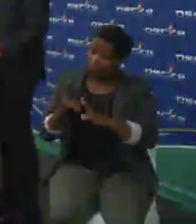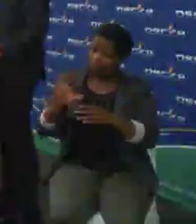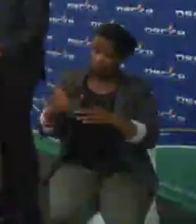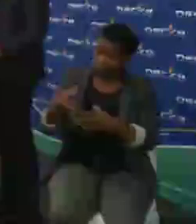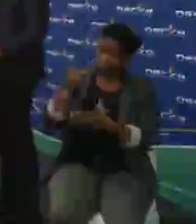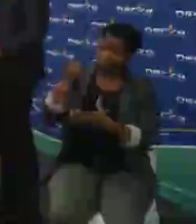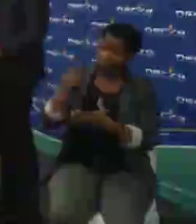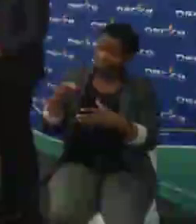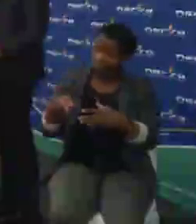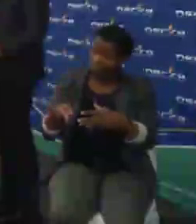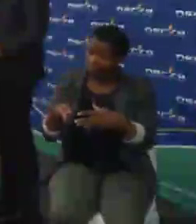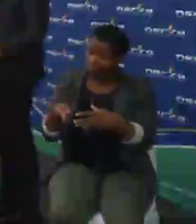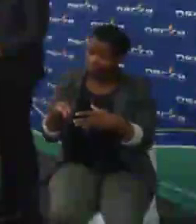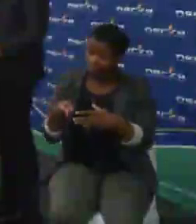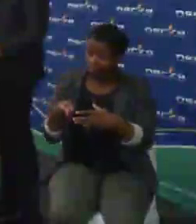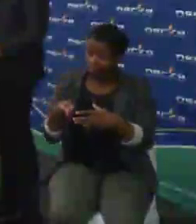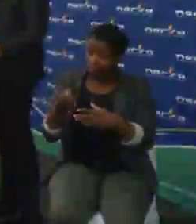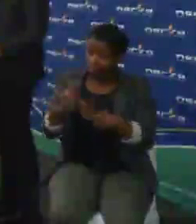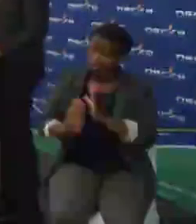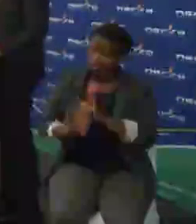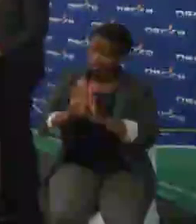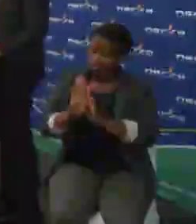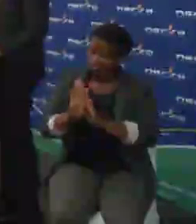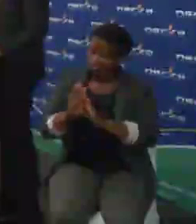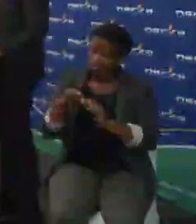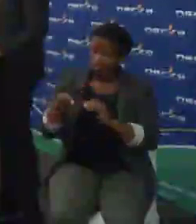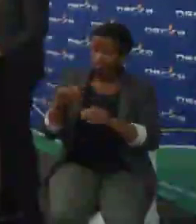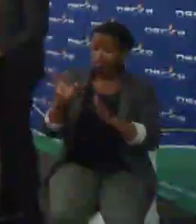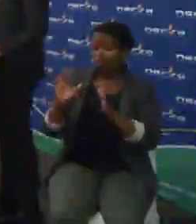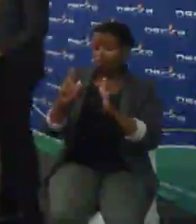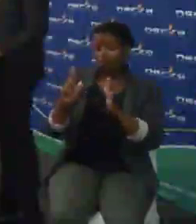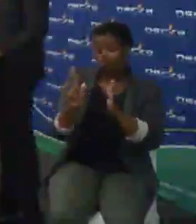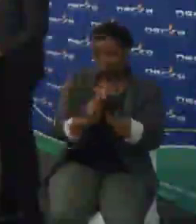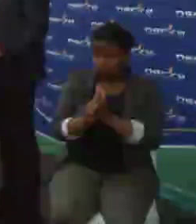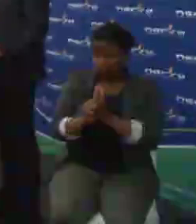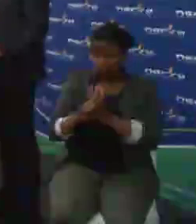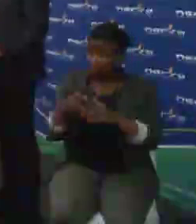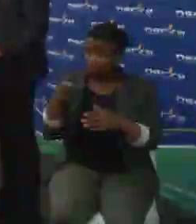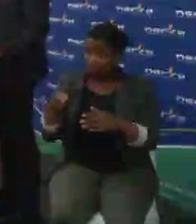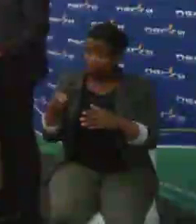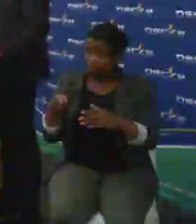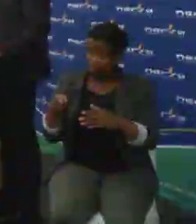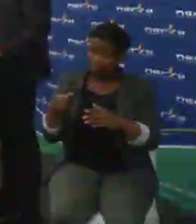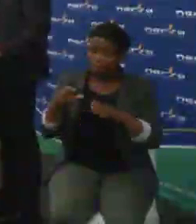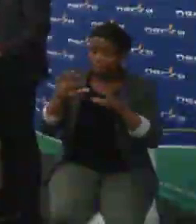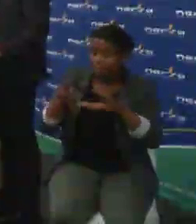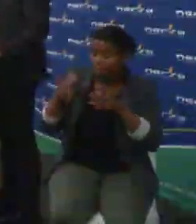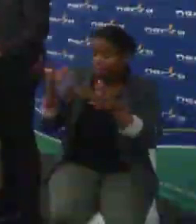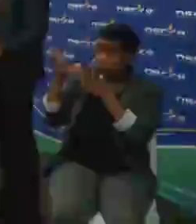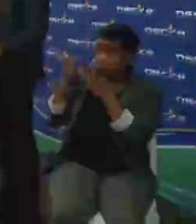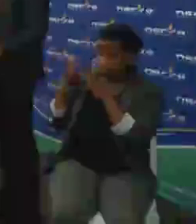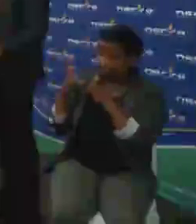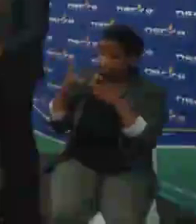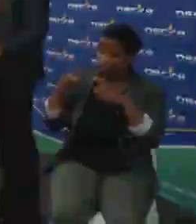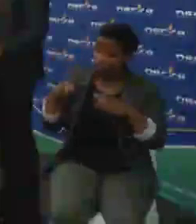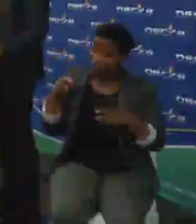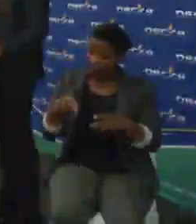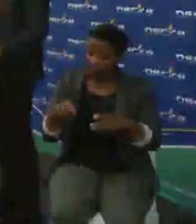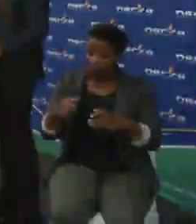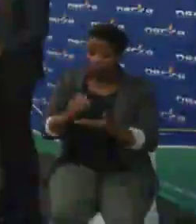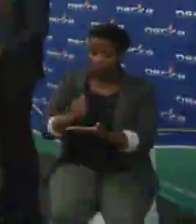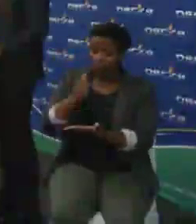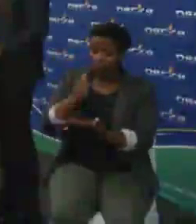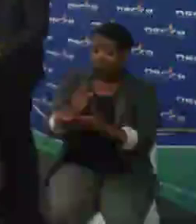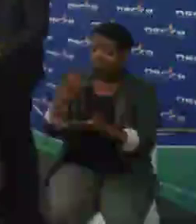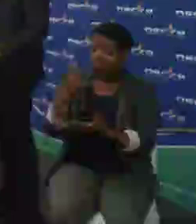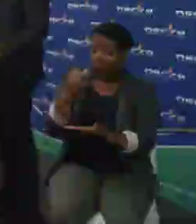the Minister may then be called upon to approve the purchase in terms of the Act. These public hearings could be a crucial first step in